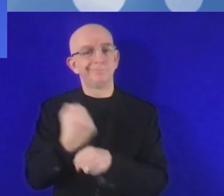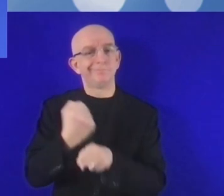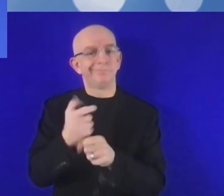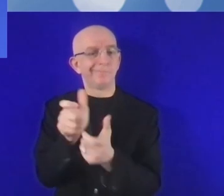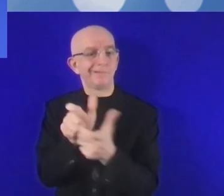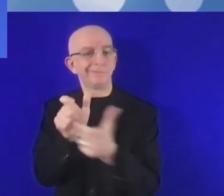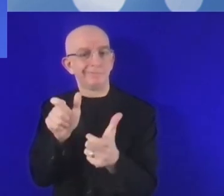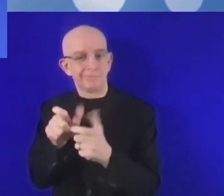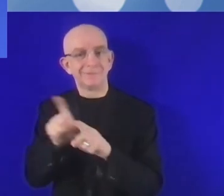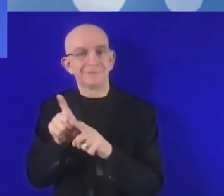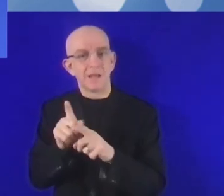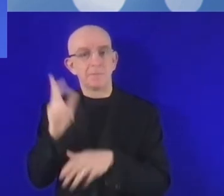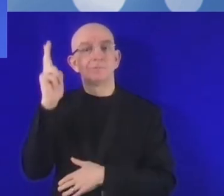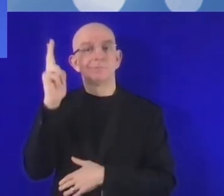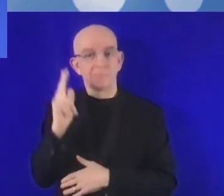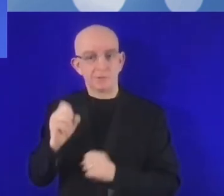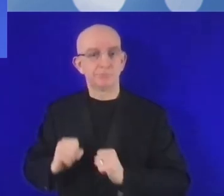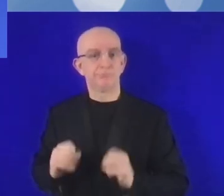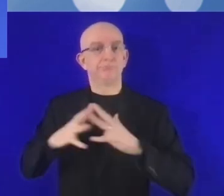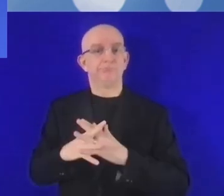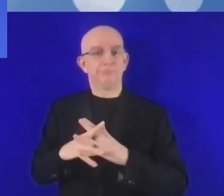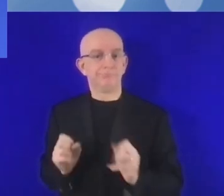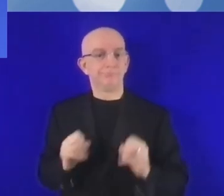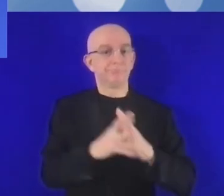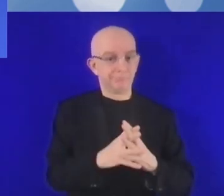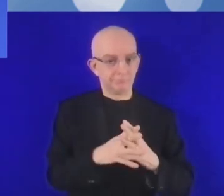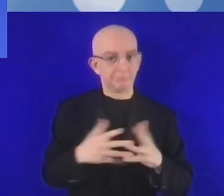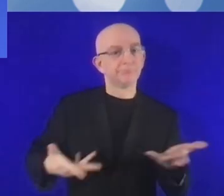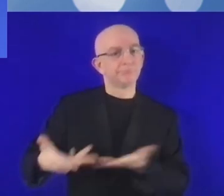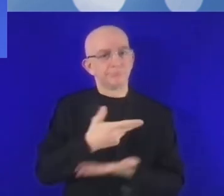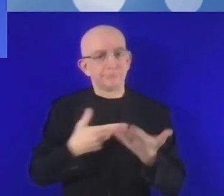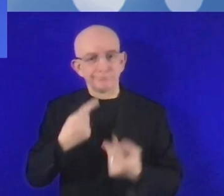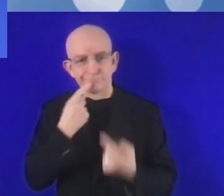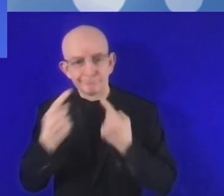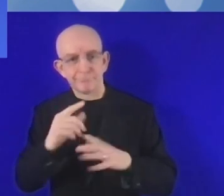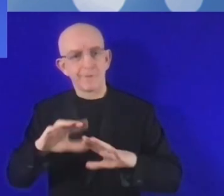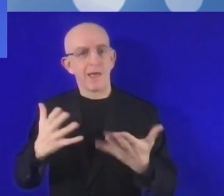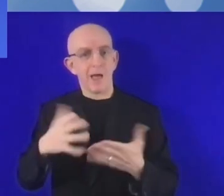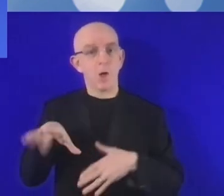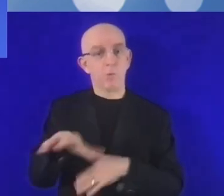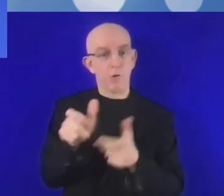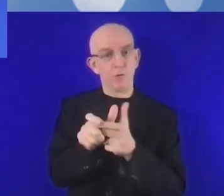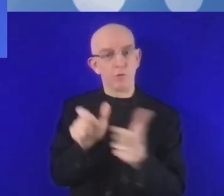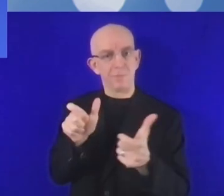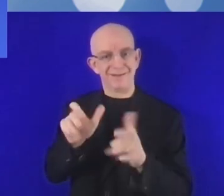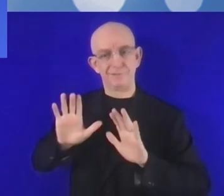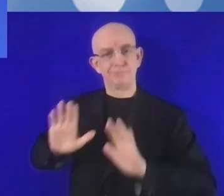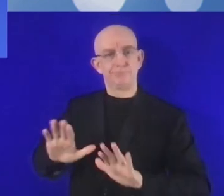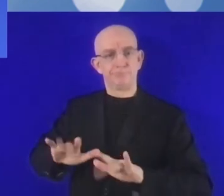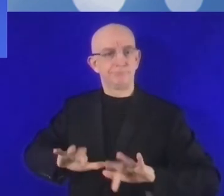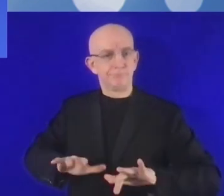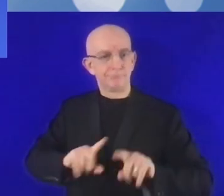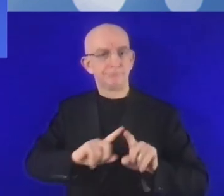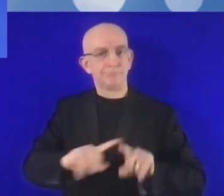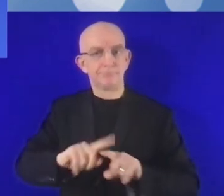digital services. A new component that was proposed by Poland this year is the